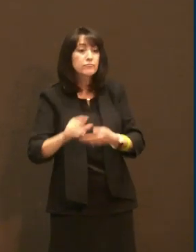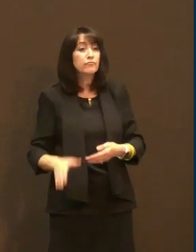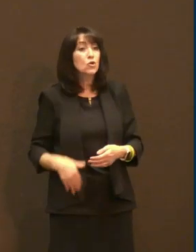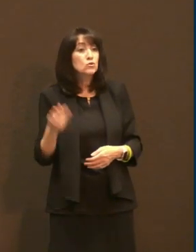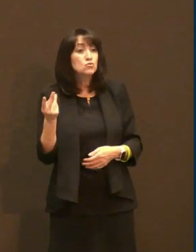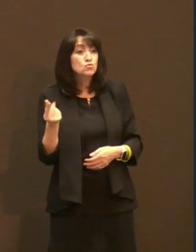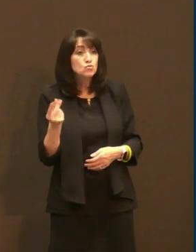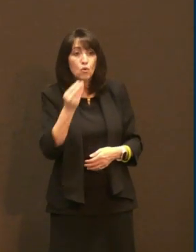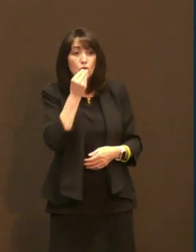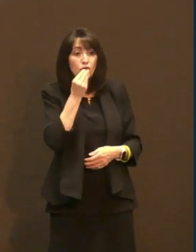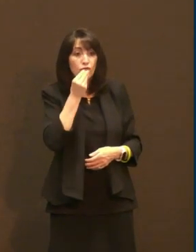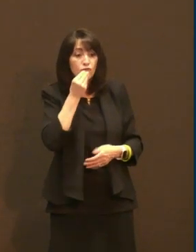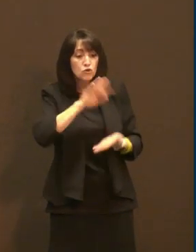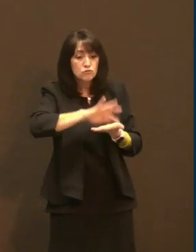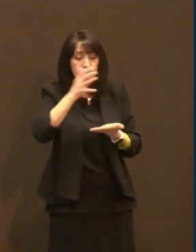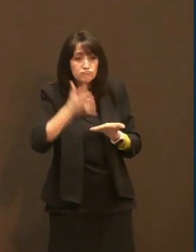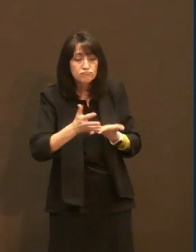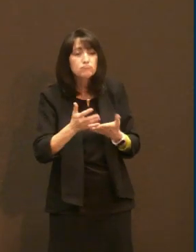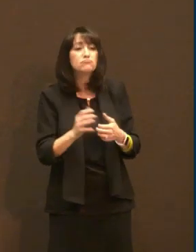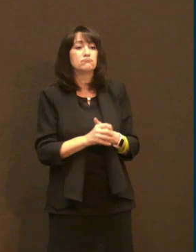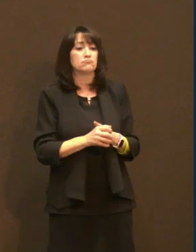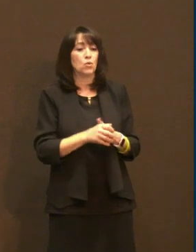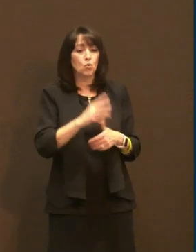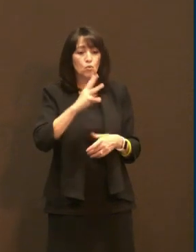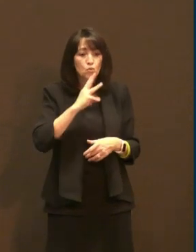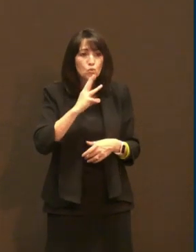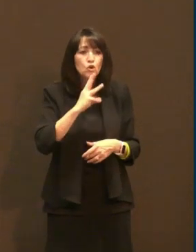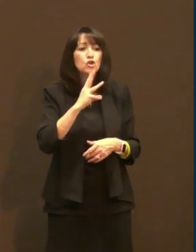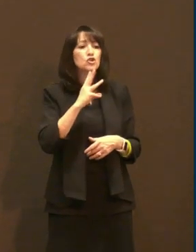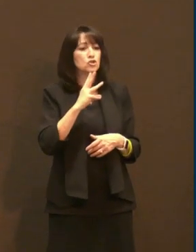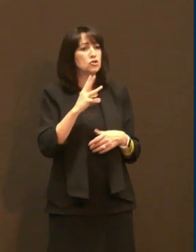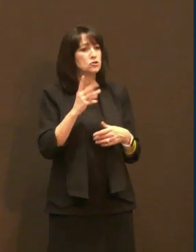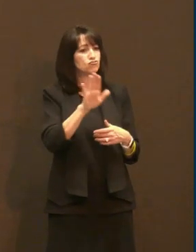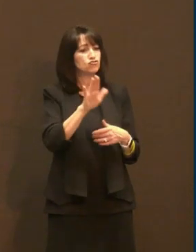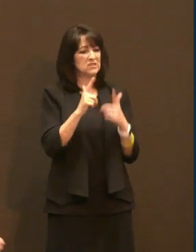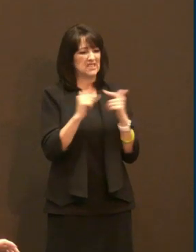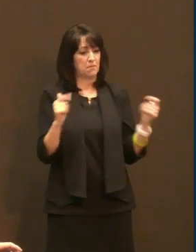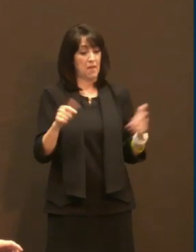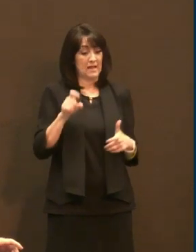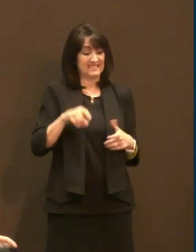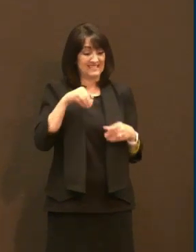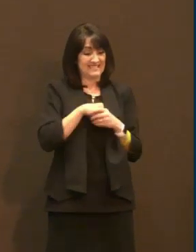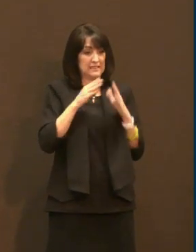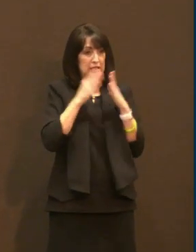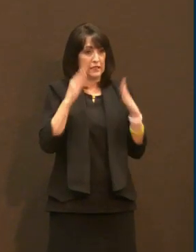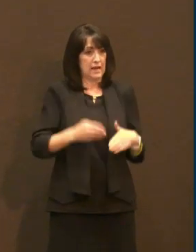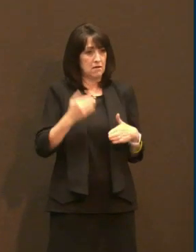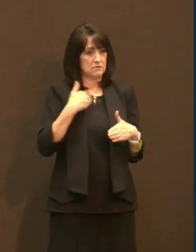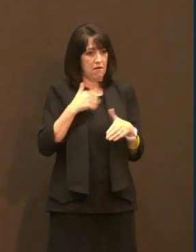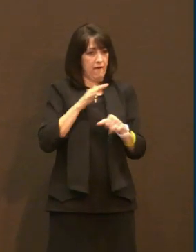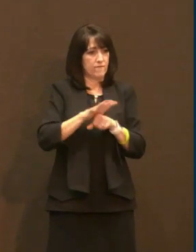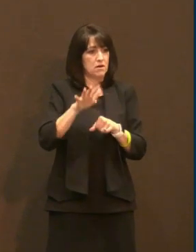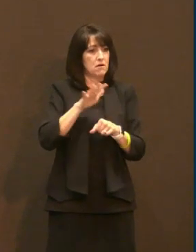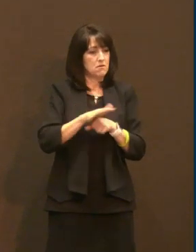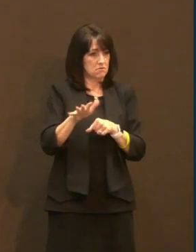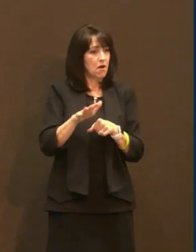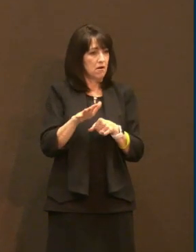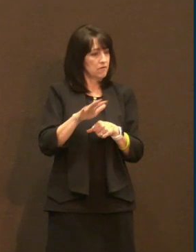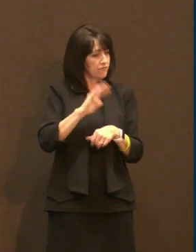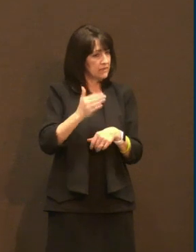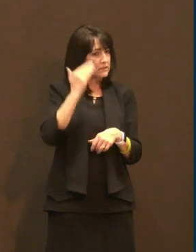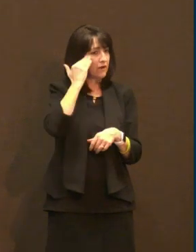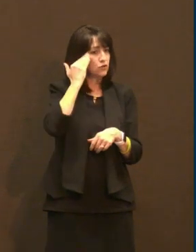for several days. Check up with your insurance. If you have some time right now, log in, check out your insurance policies, see if there's anything you could do